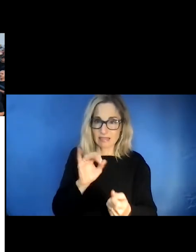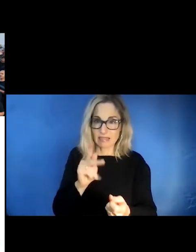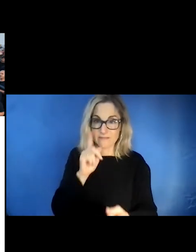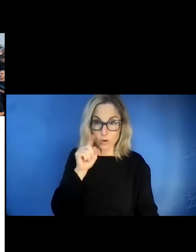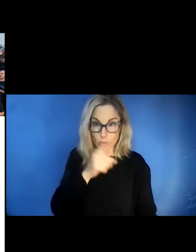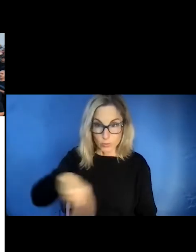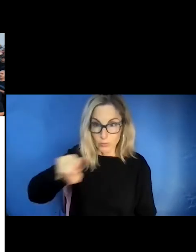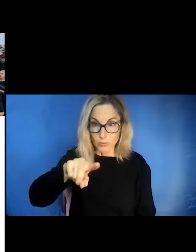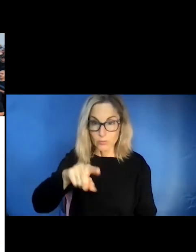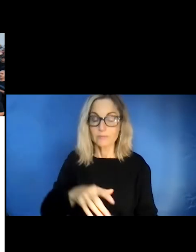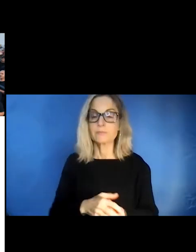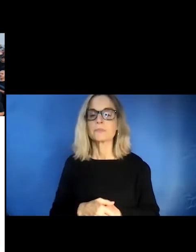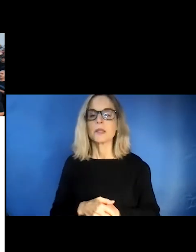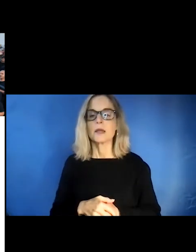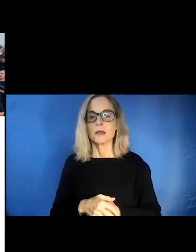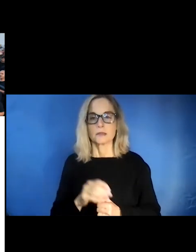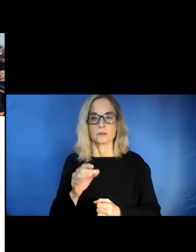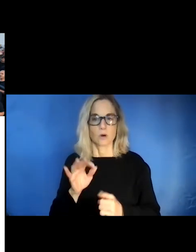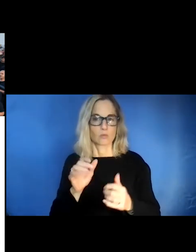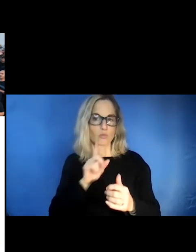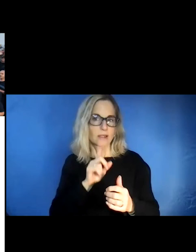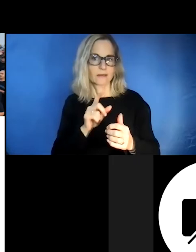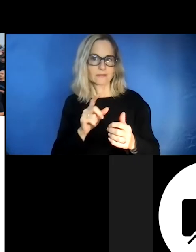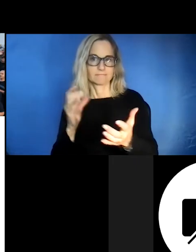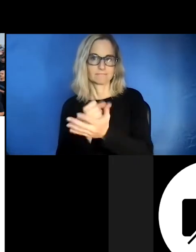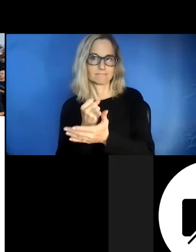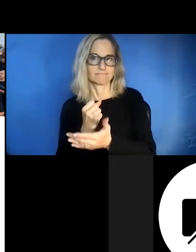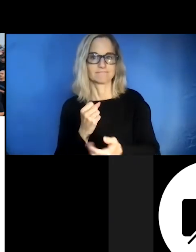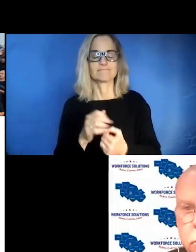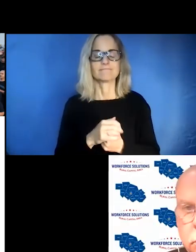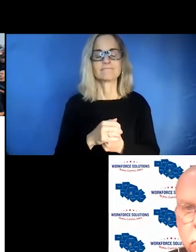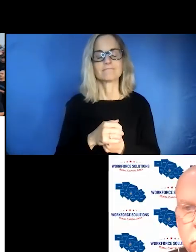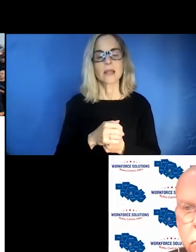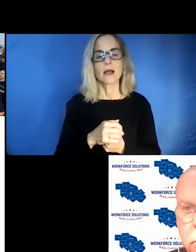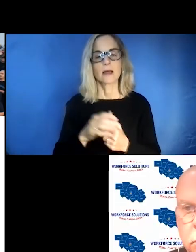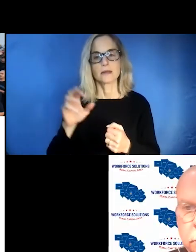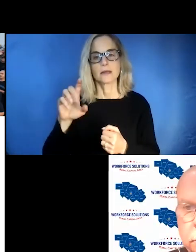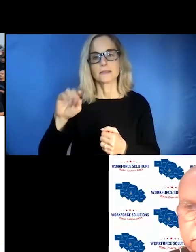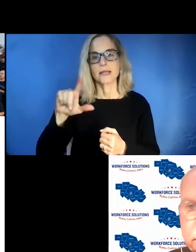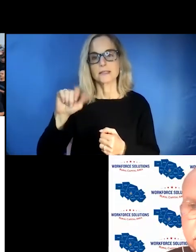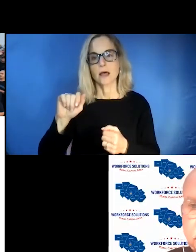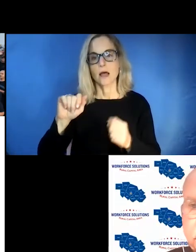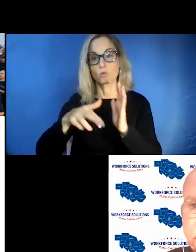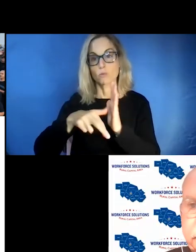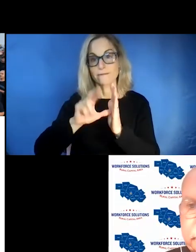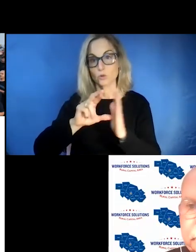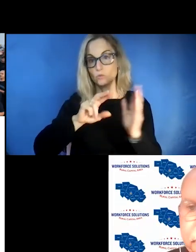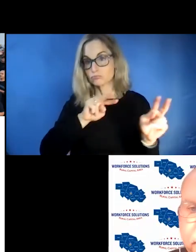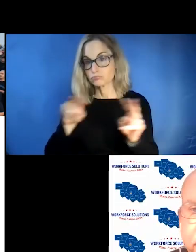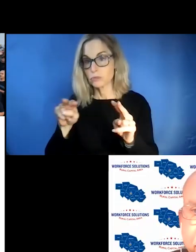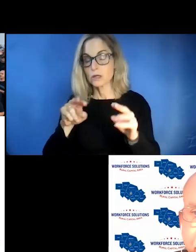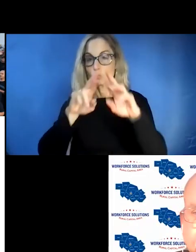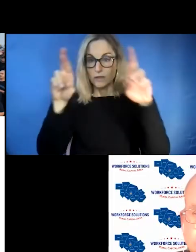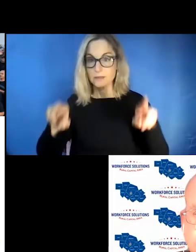people. So once they review your resumes, they will send out invitations to attend this hiring event on